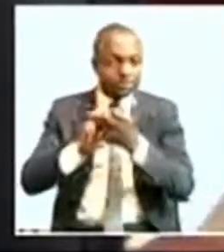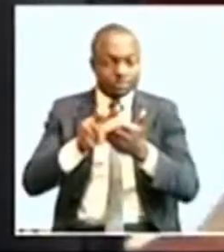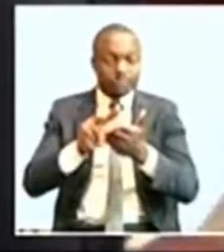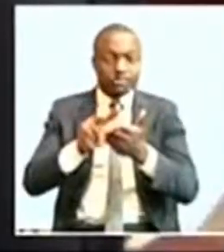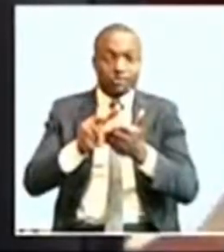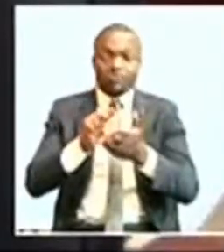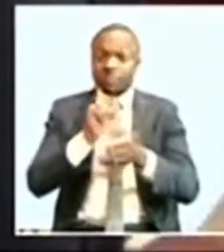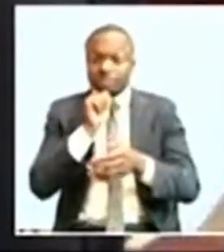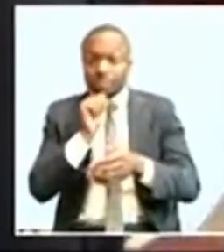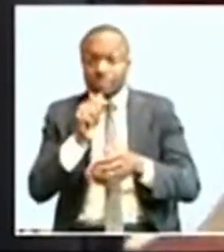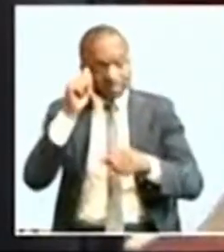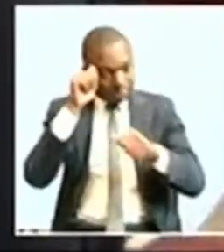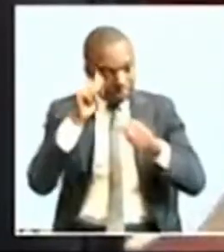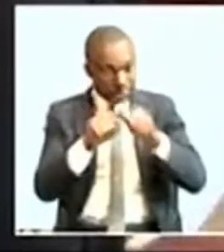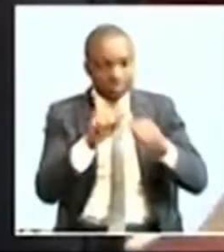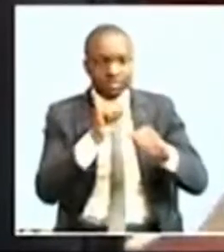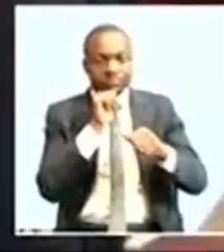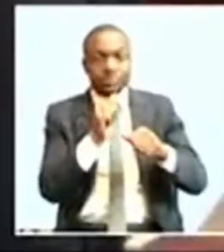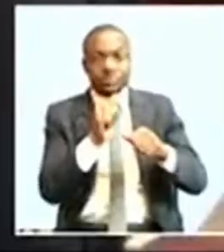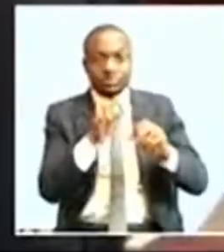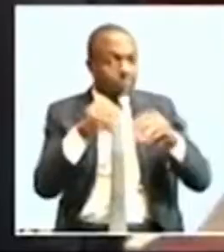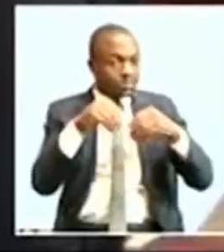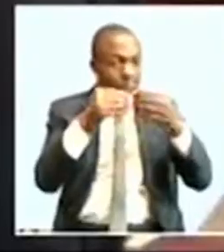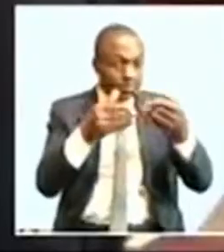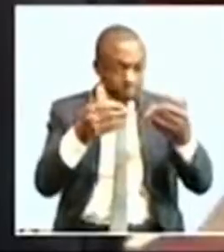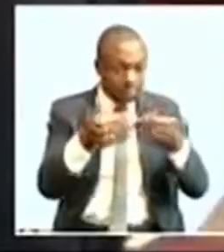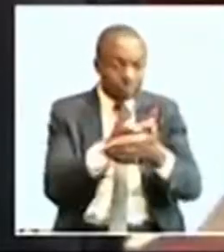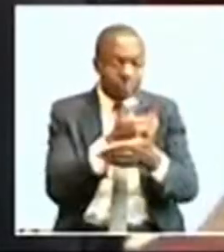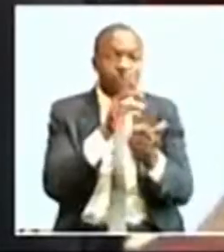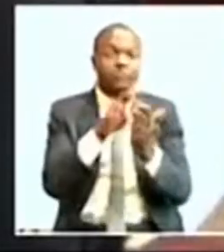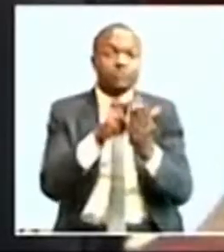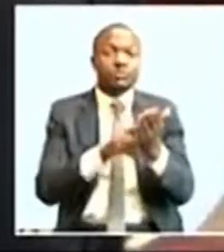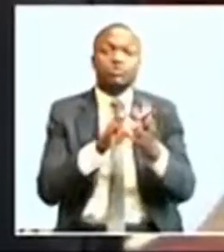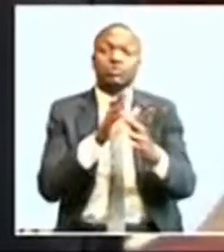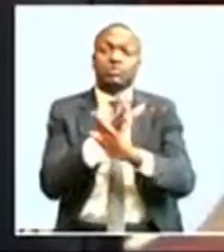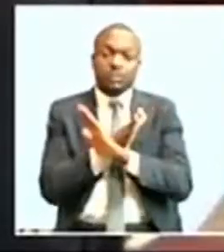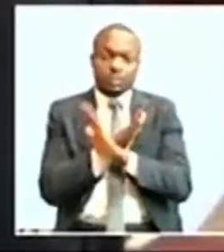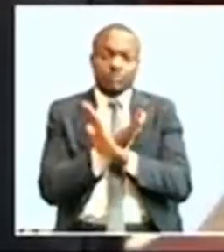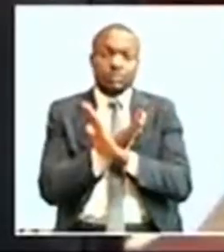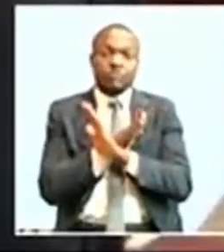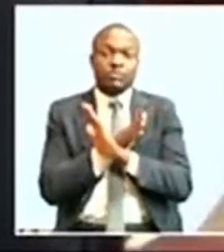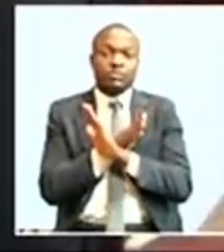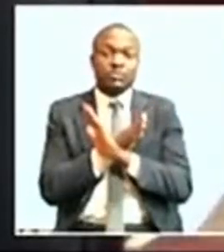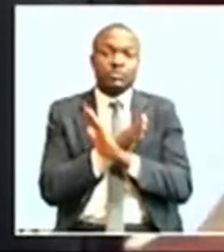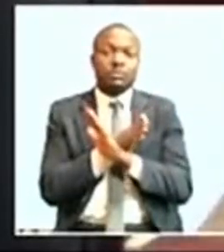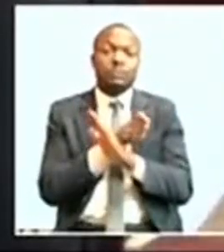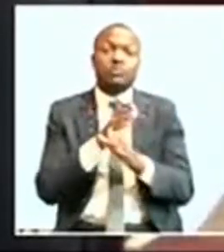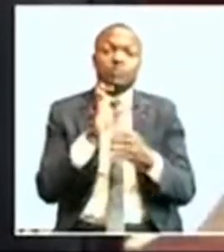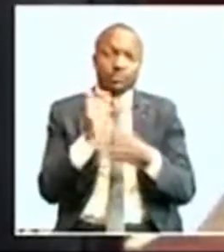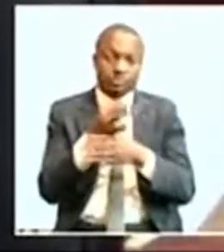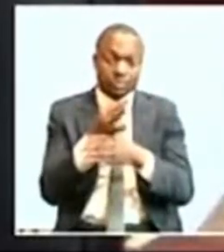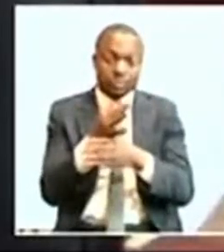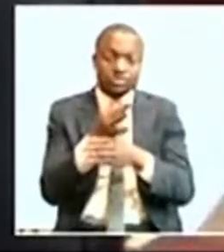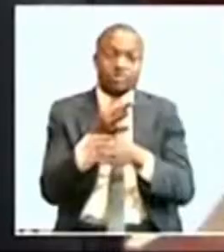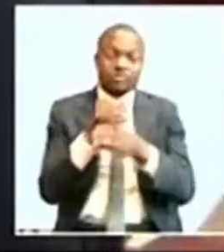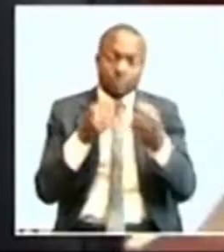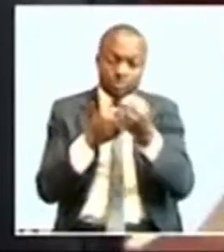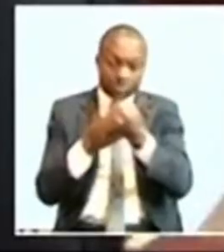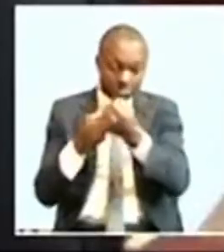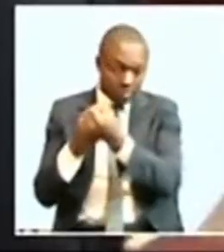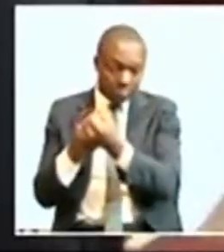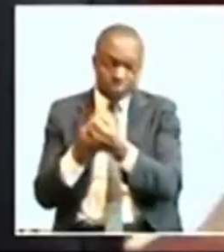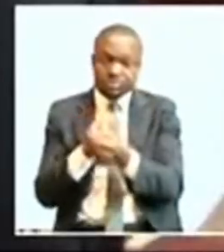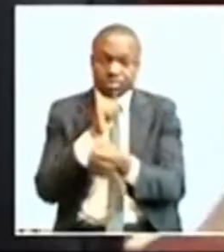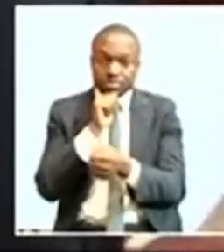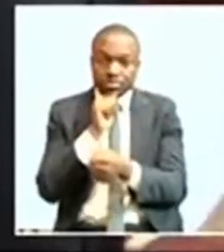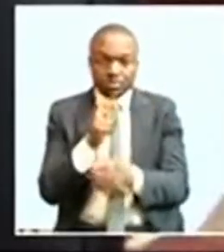So although the agreement does not impose new restrictions to Zambia's existing inland and aquaculture subsidies, so we